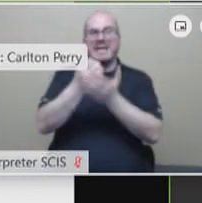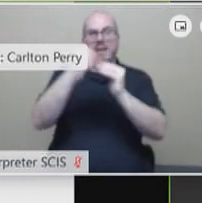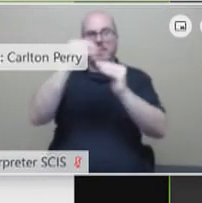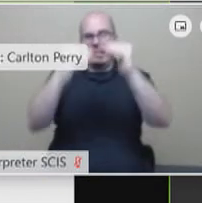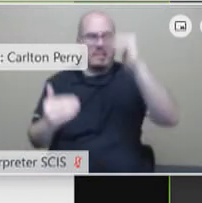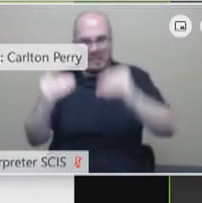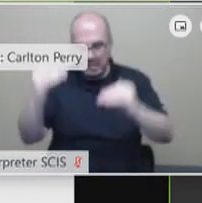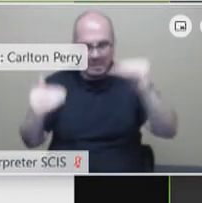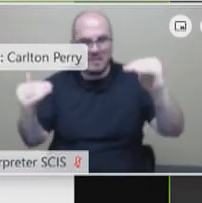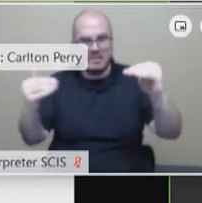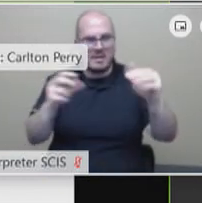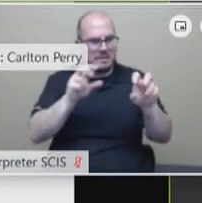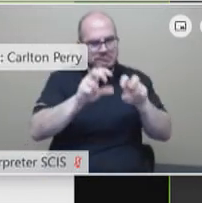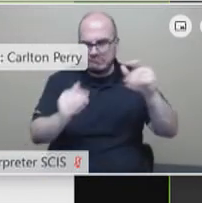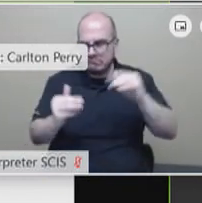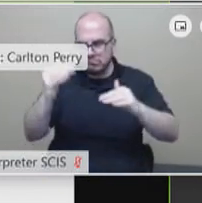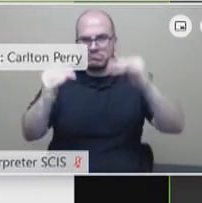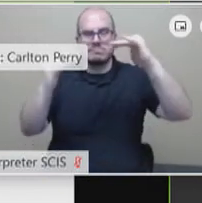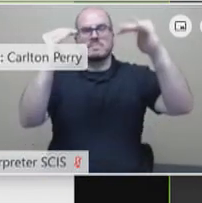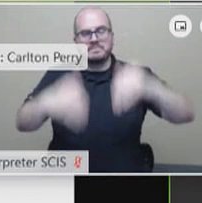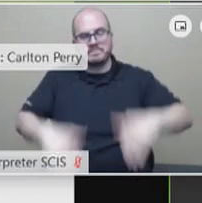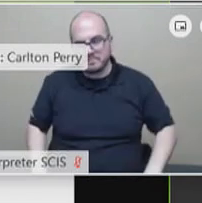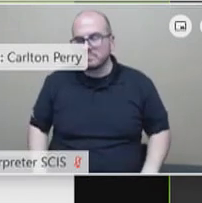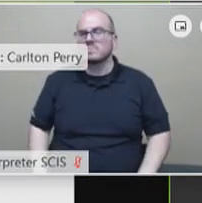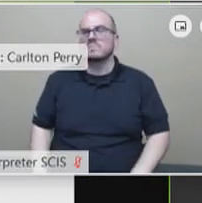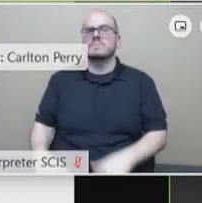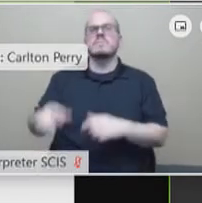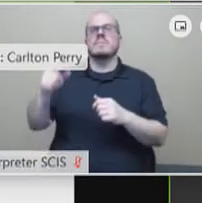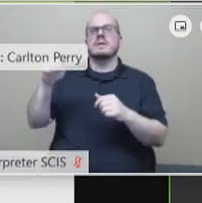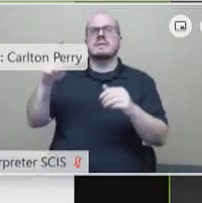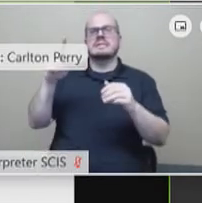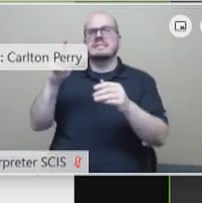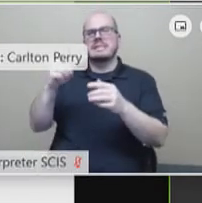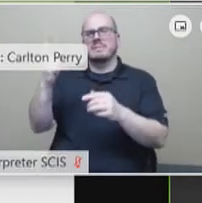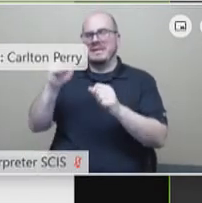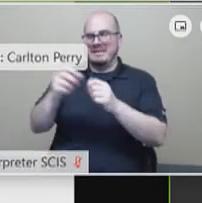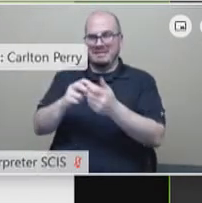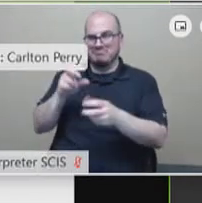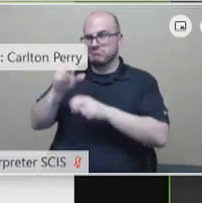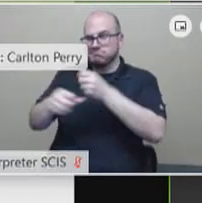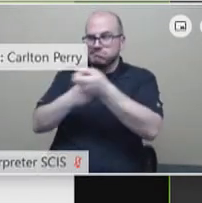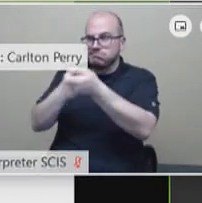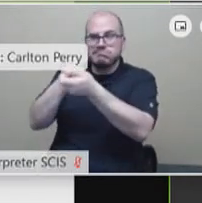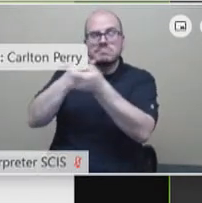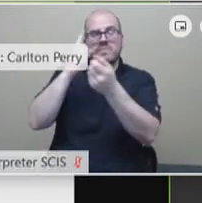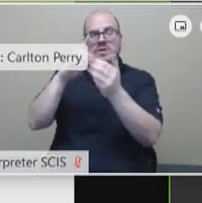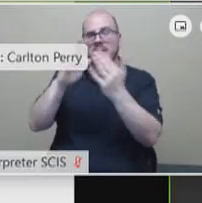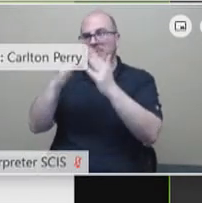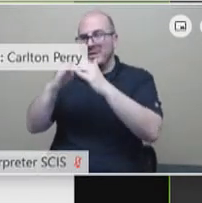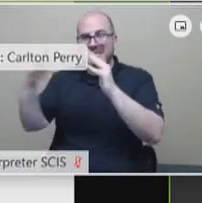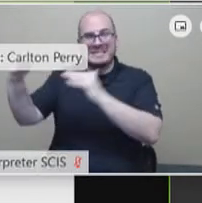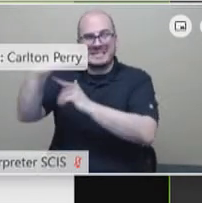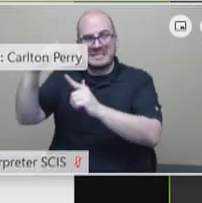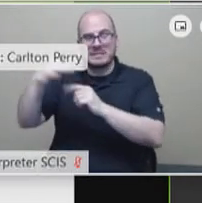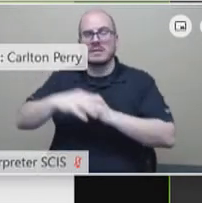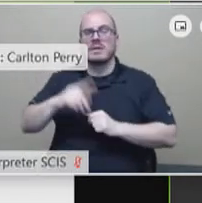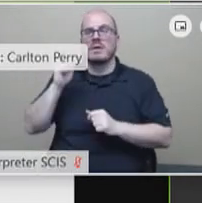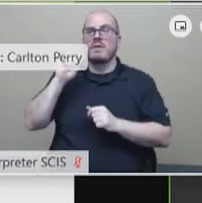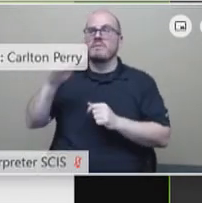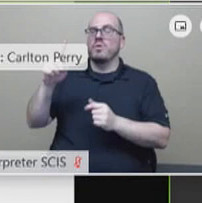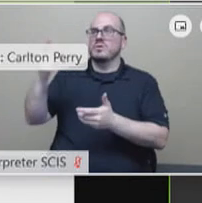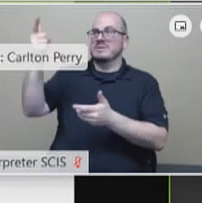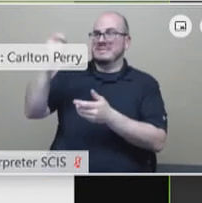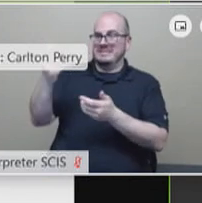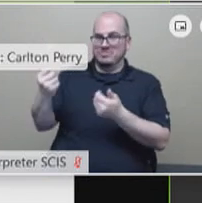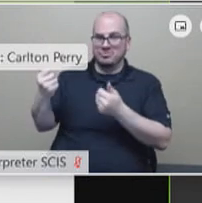and community-based law enforcement. We need something that's going to help people and citizens to try and remedy